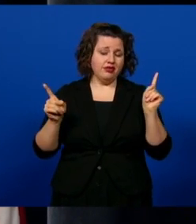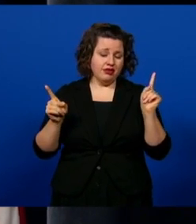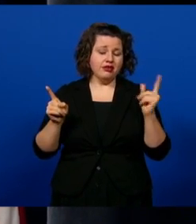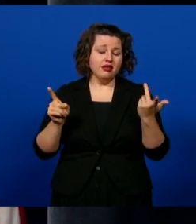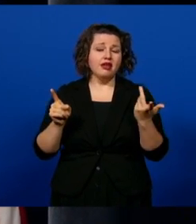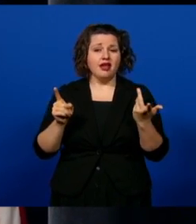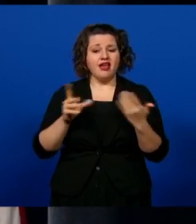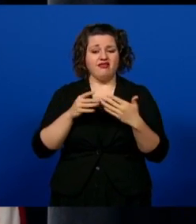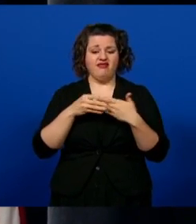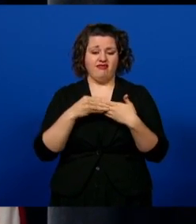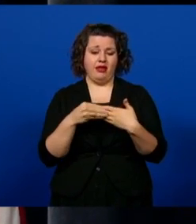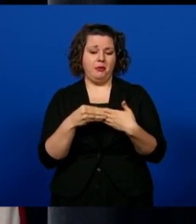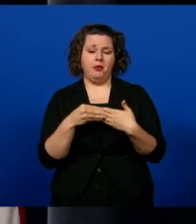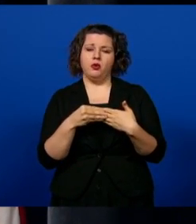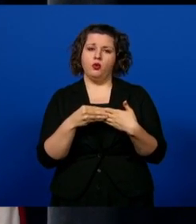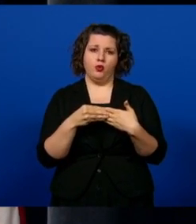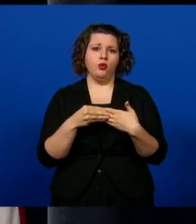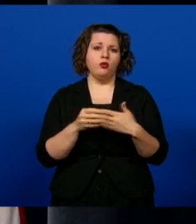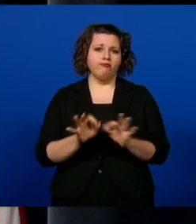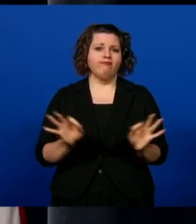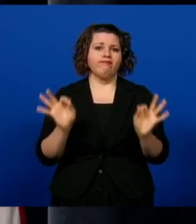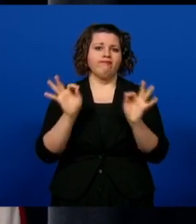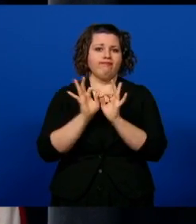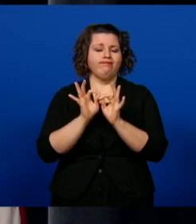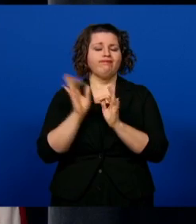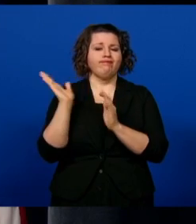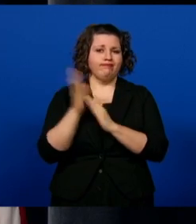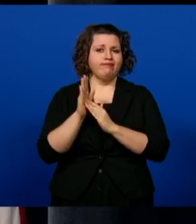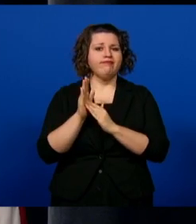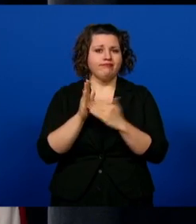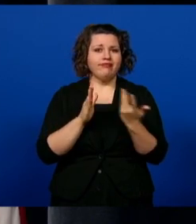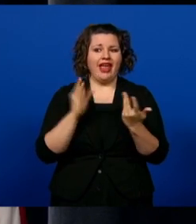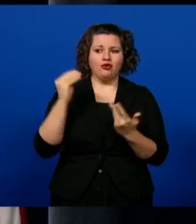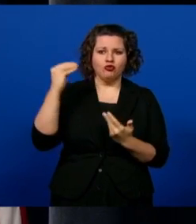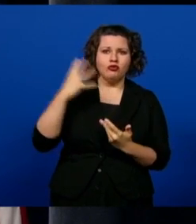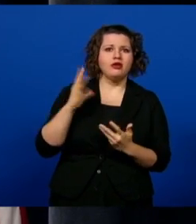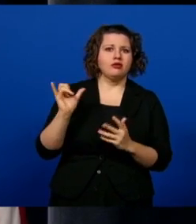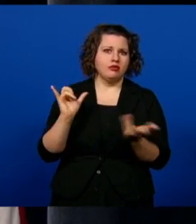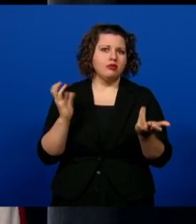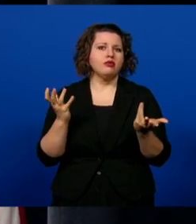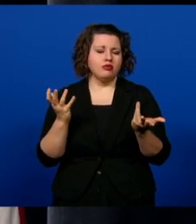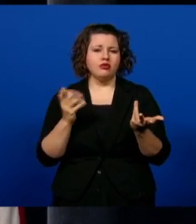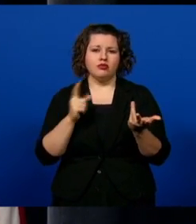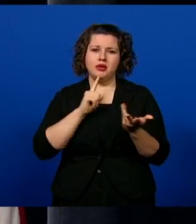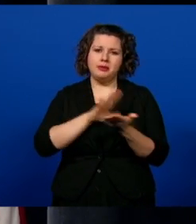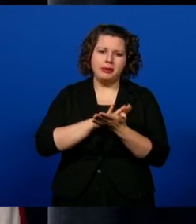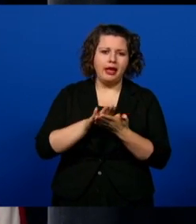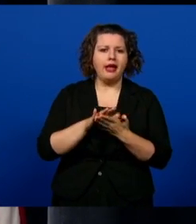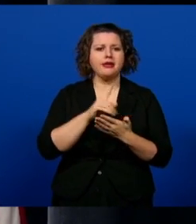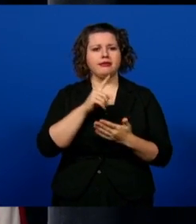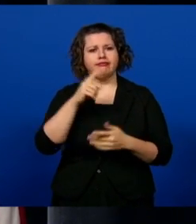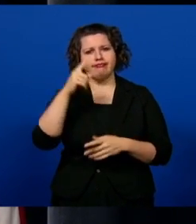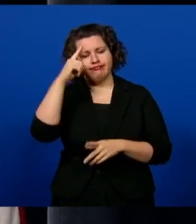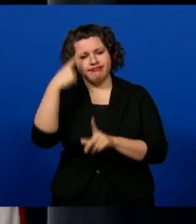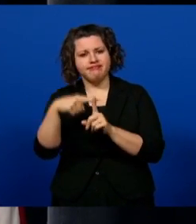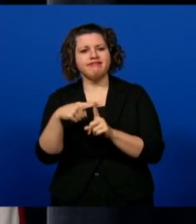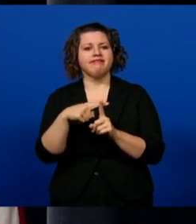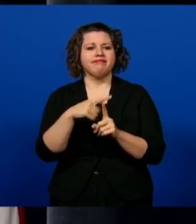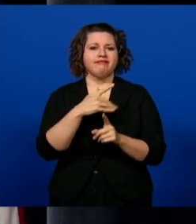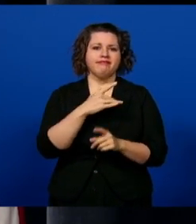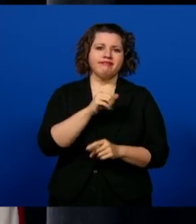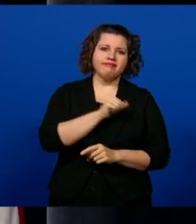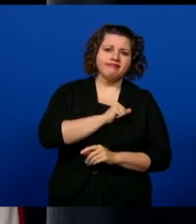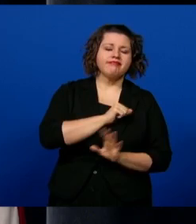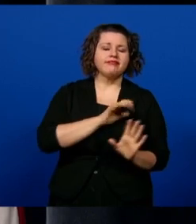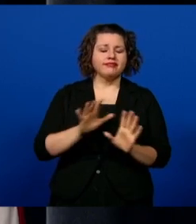again, flexibility, I think, is going to be, and just grace, I think, are 2 things that we have to keep in the forefront. By